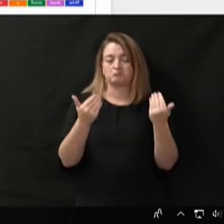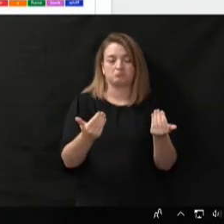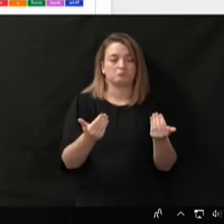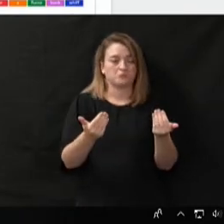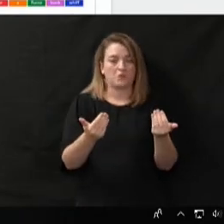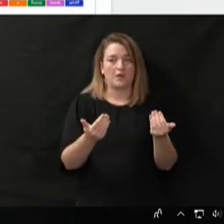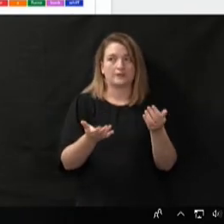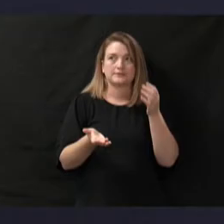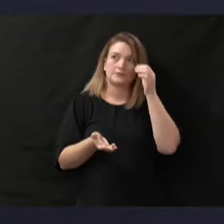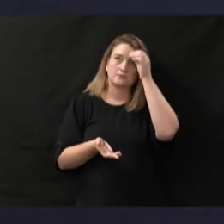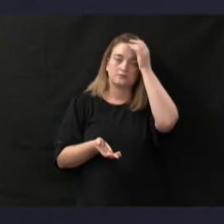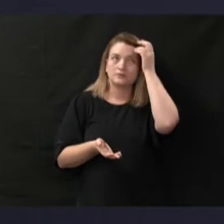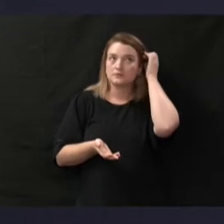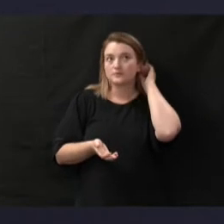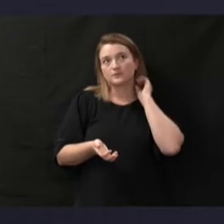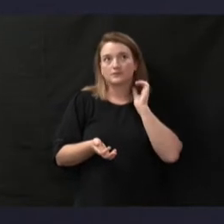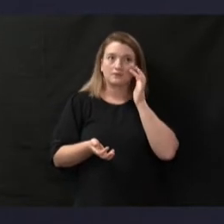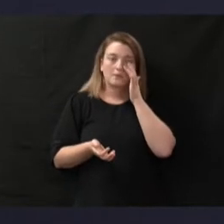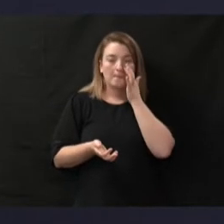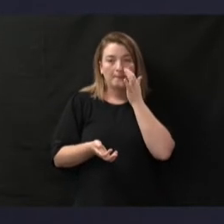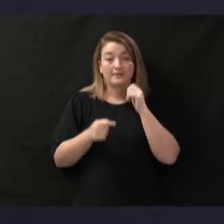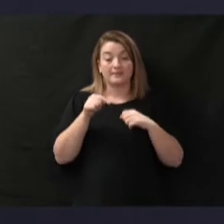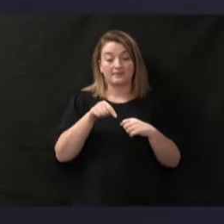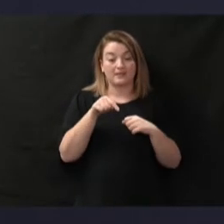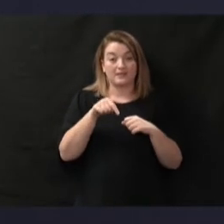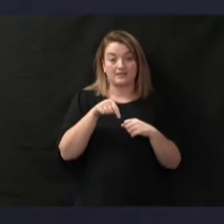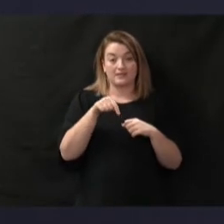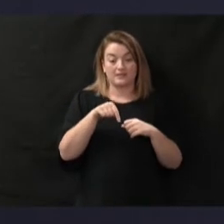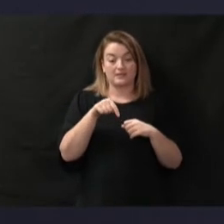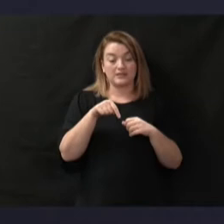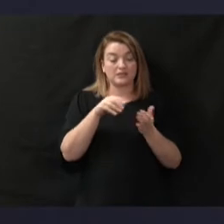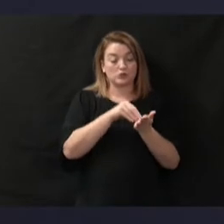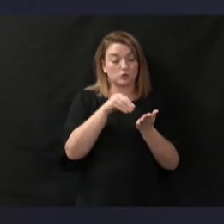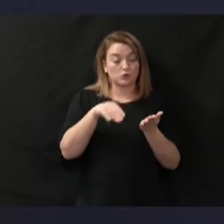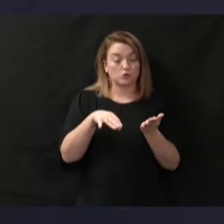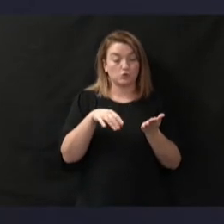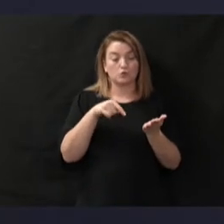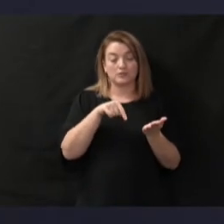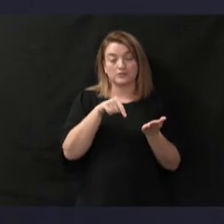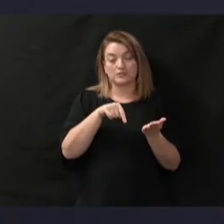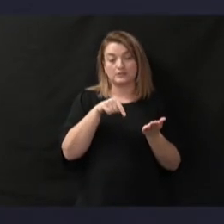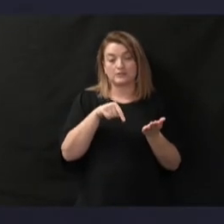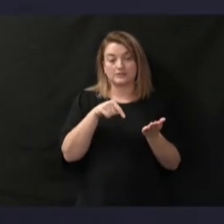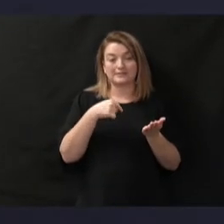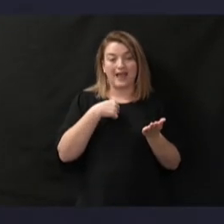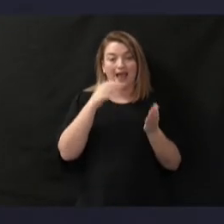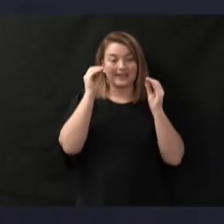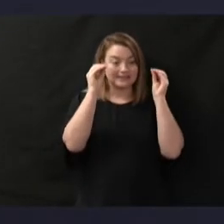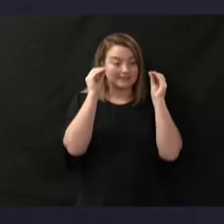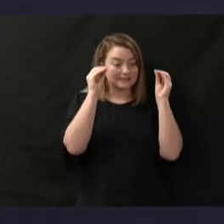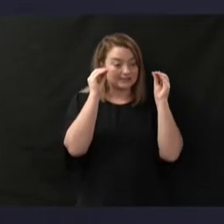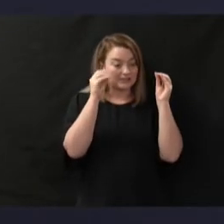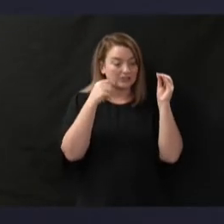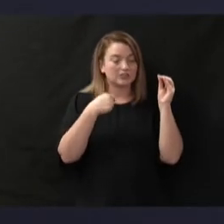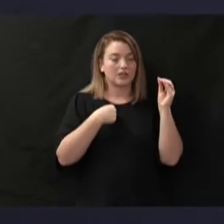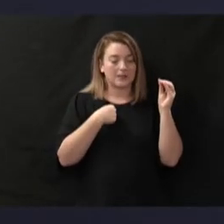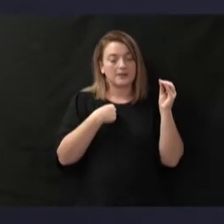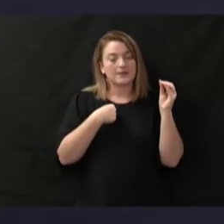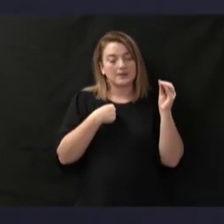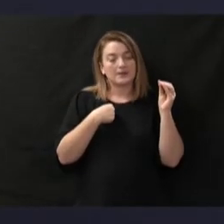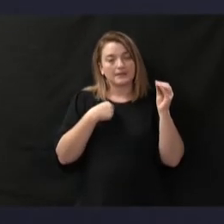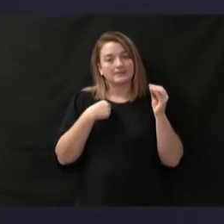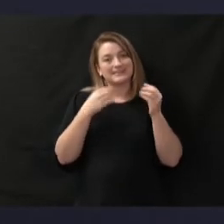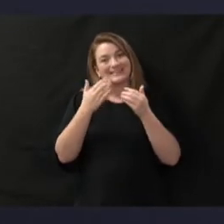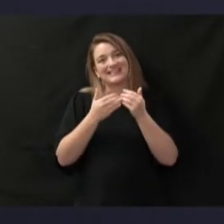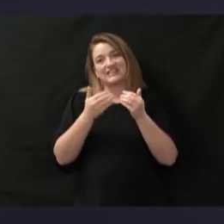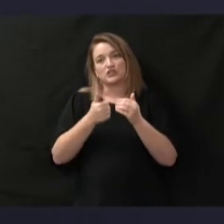I don't know, precise, I guess, for the various students that I teach, it just made it easier for me to get my own